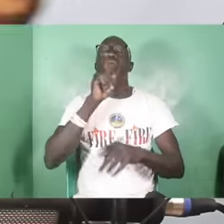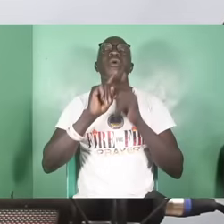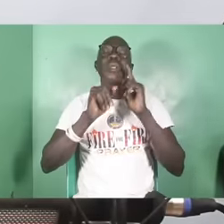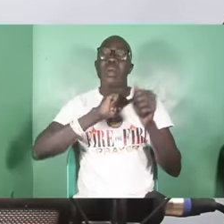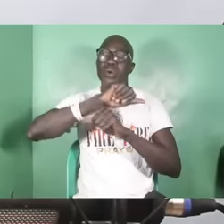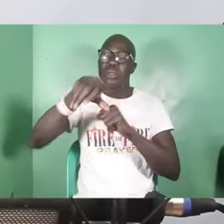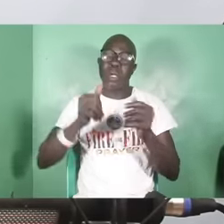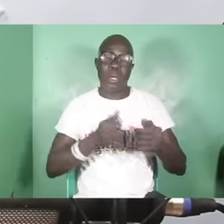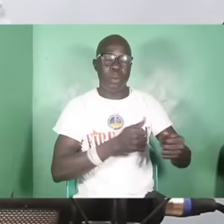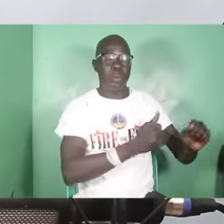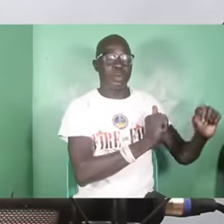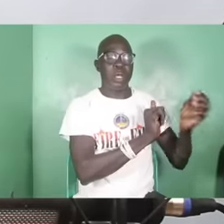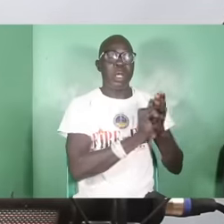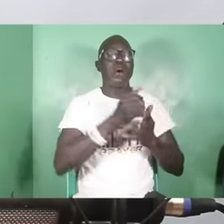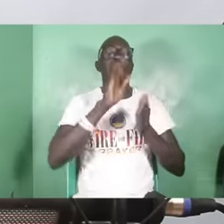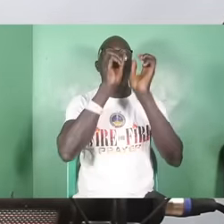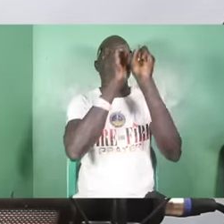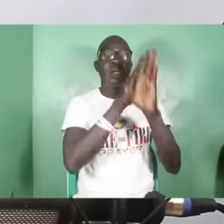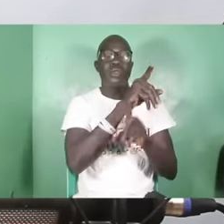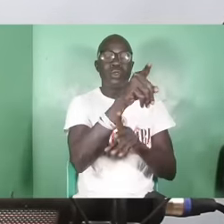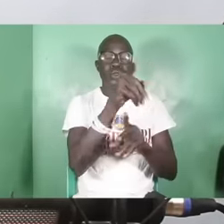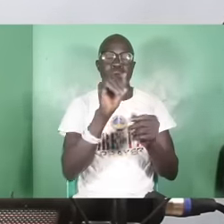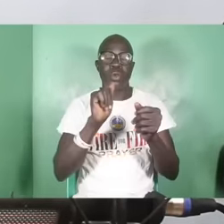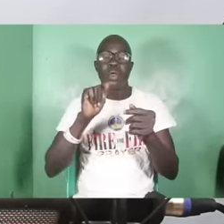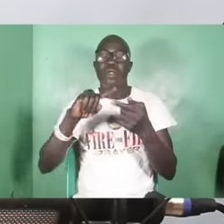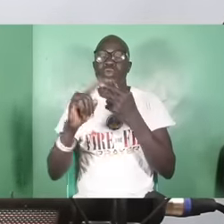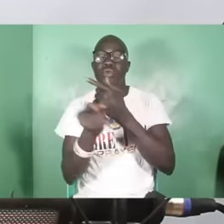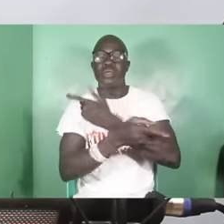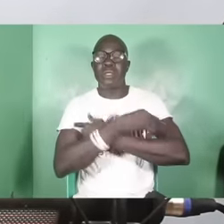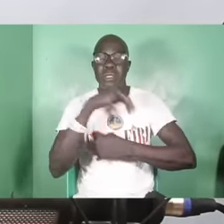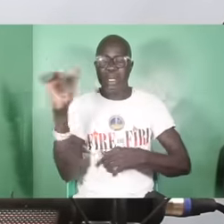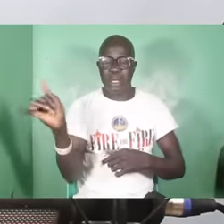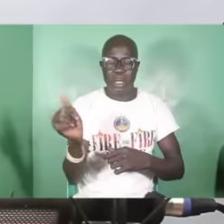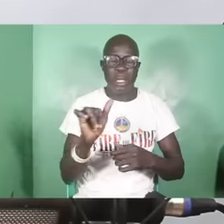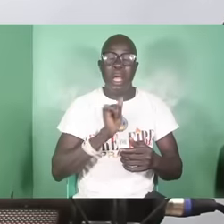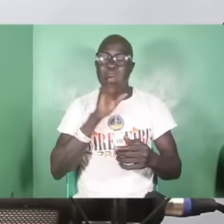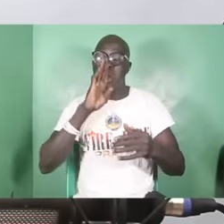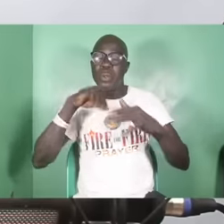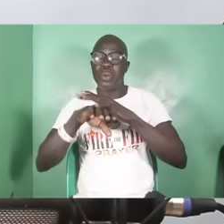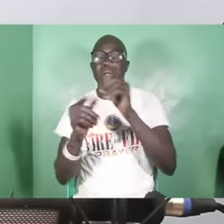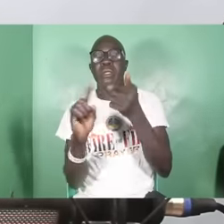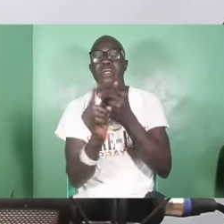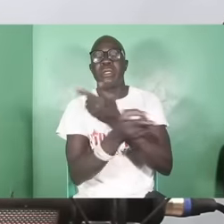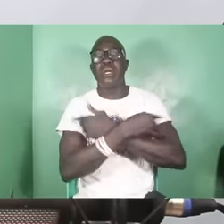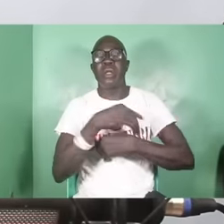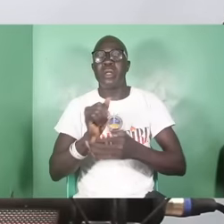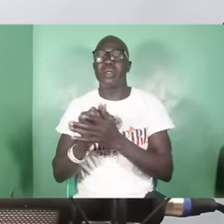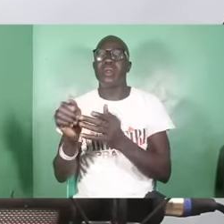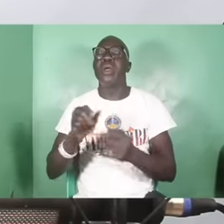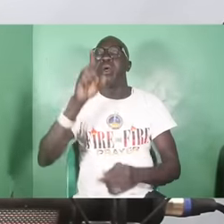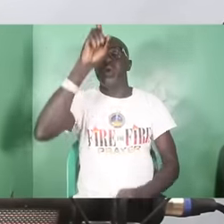talking about apostle. Mo fe fi sure follow la. I want to bless you today. Ayajo yen gaga. That day is a symbolic